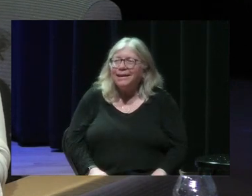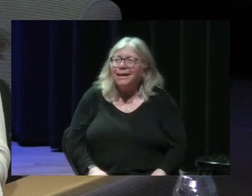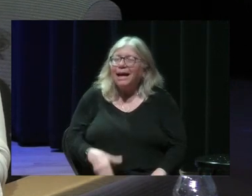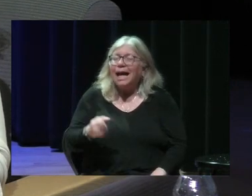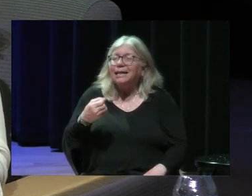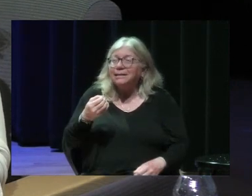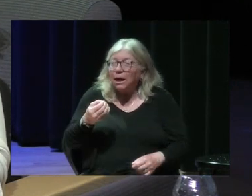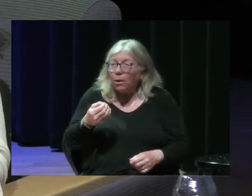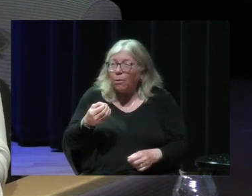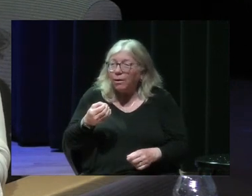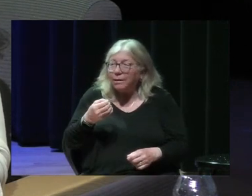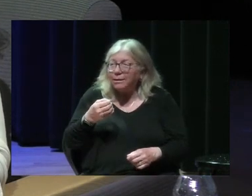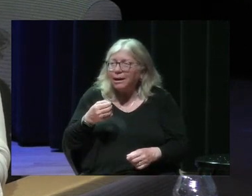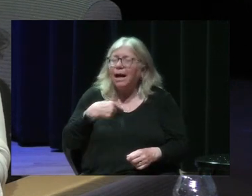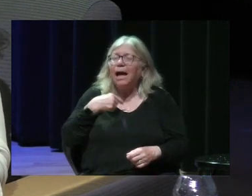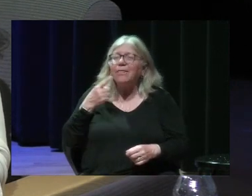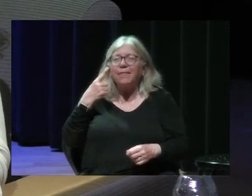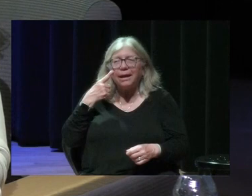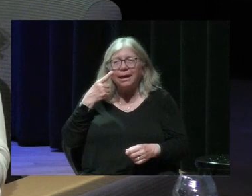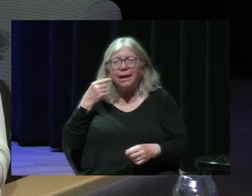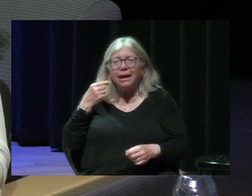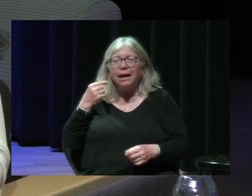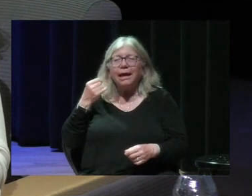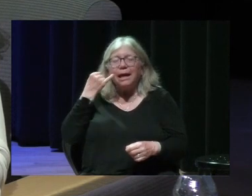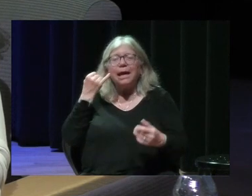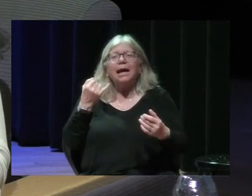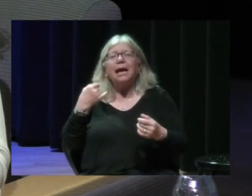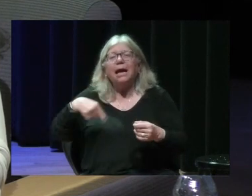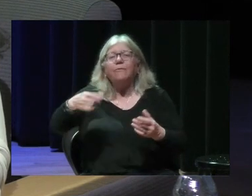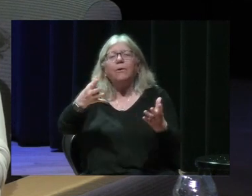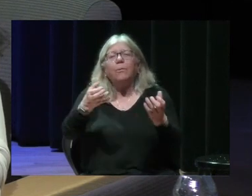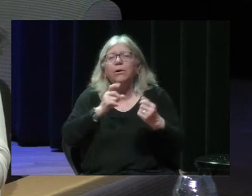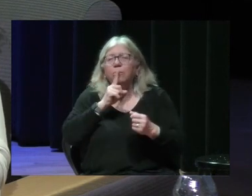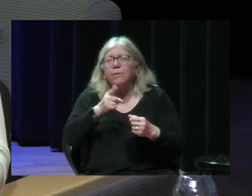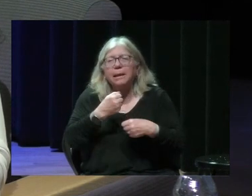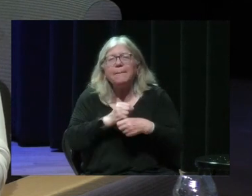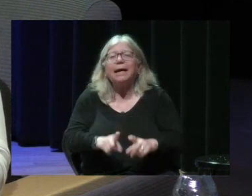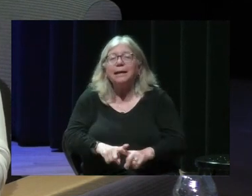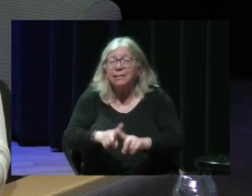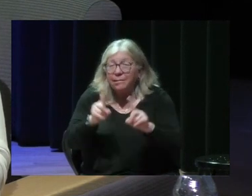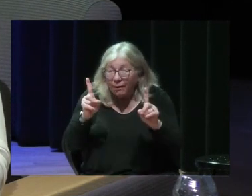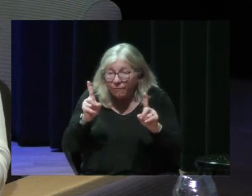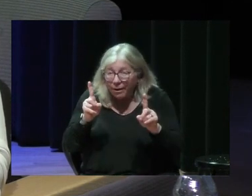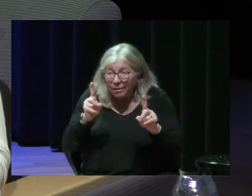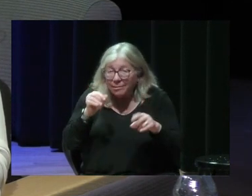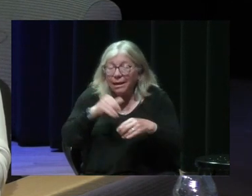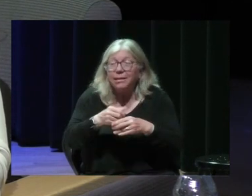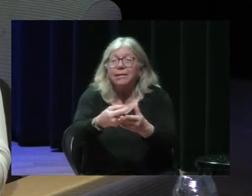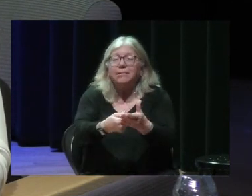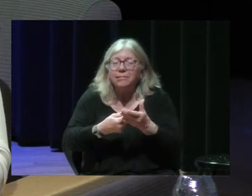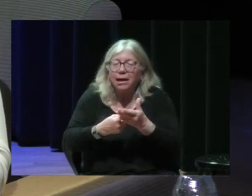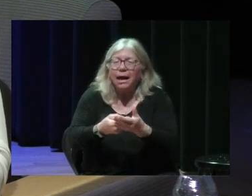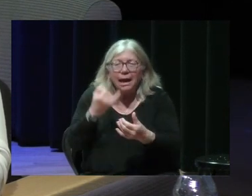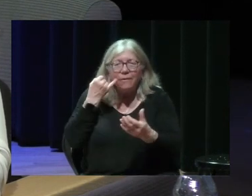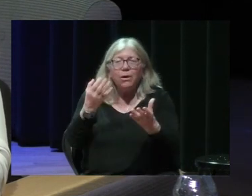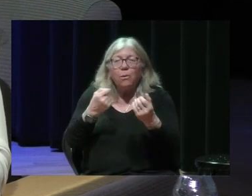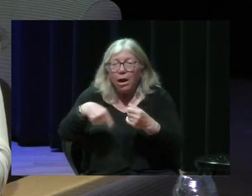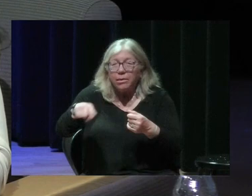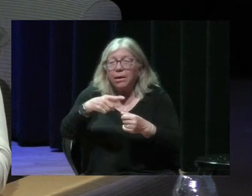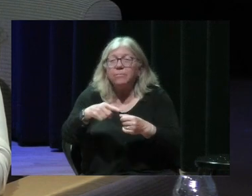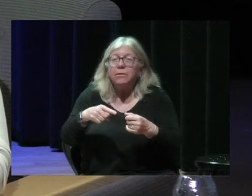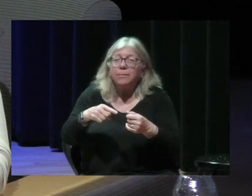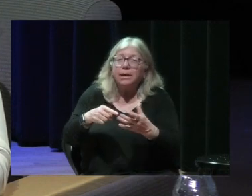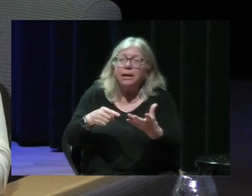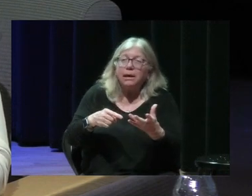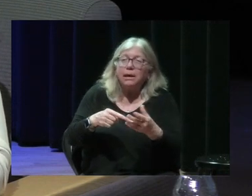And so I think if we want to really make a difference in these discussions, if we want them to be worthwhile, if we want